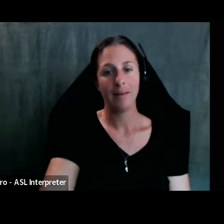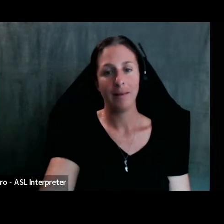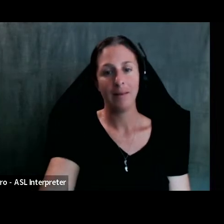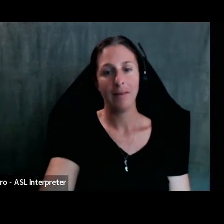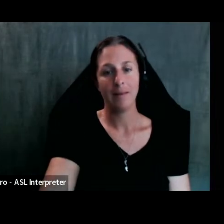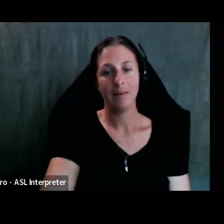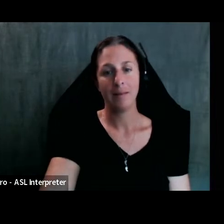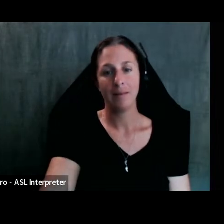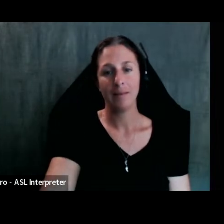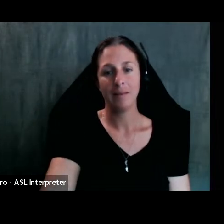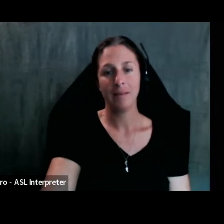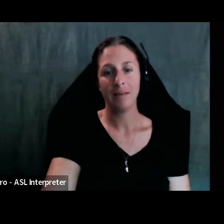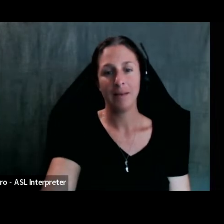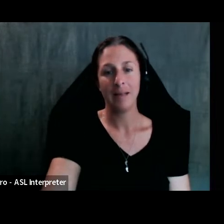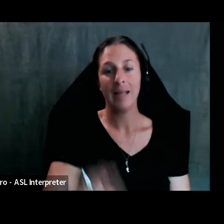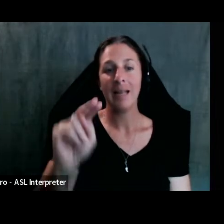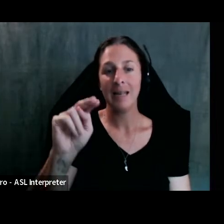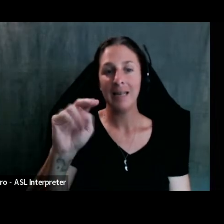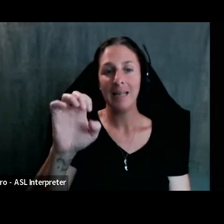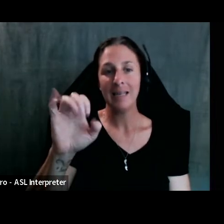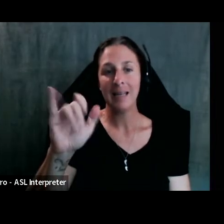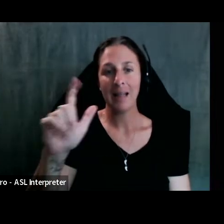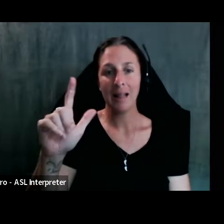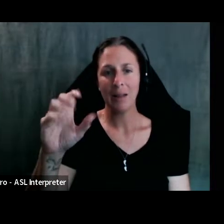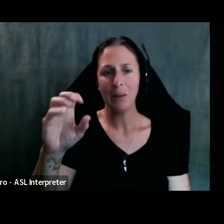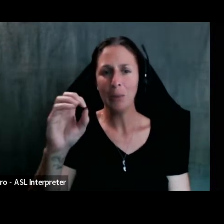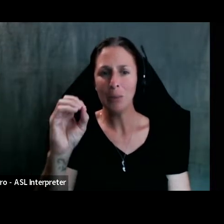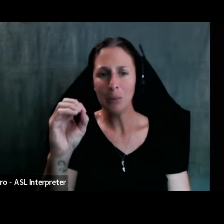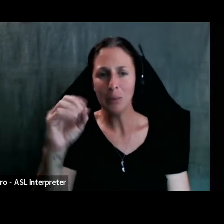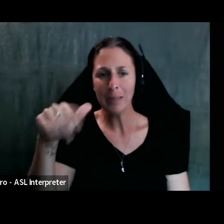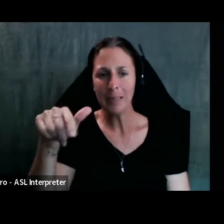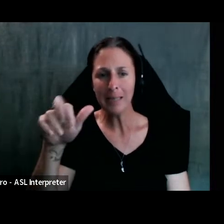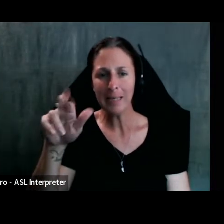Neil Urquidez. Okay.